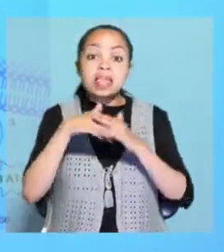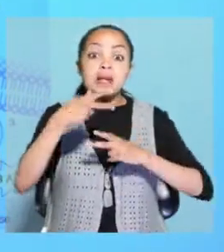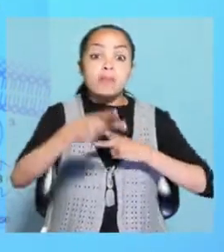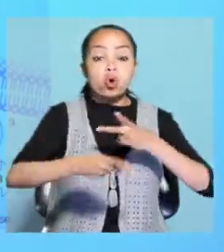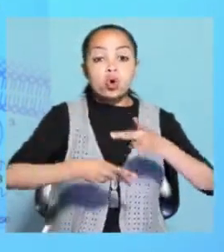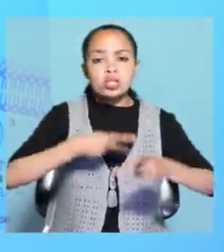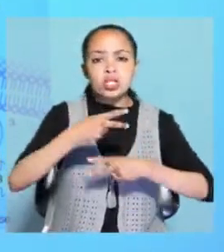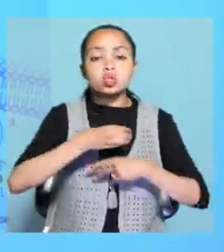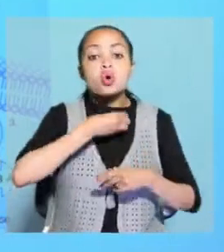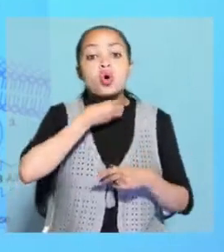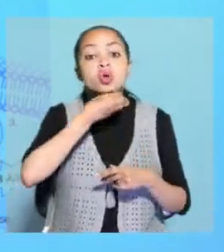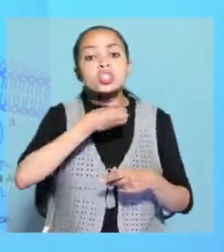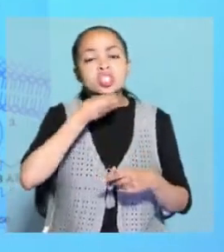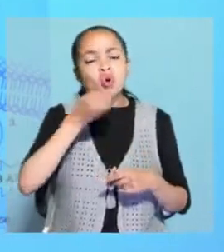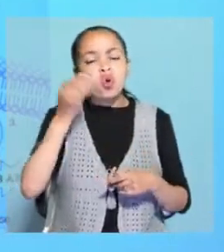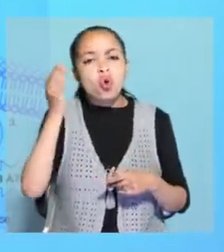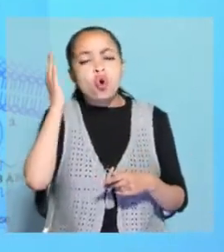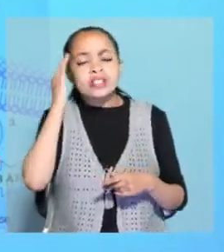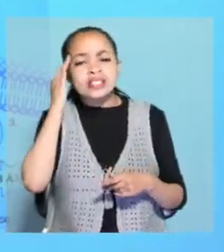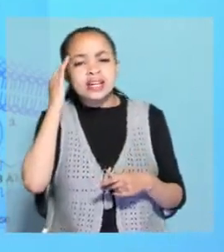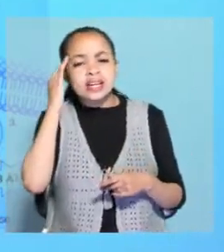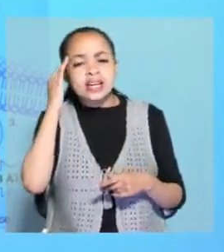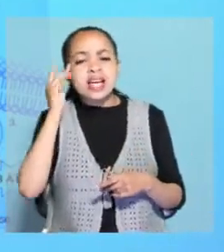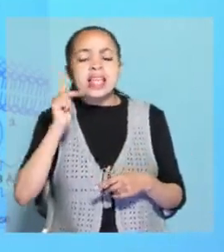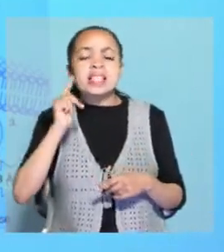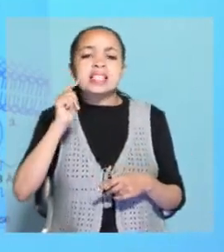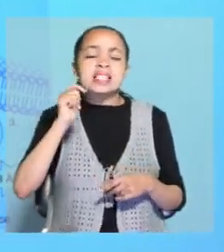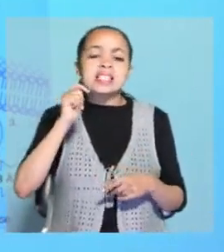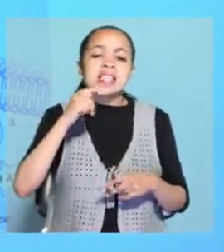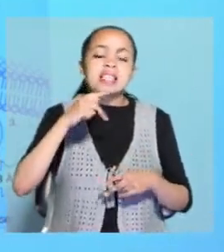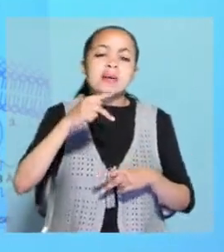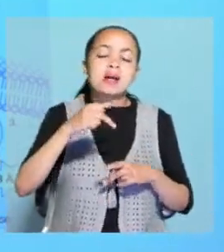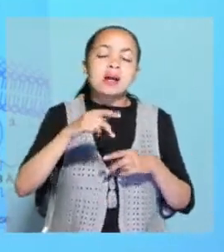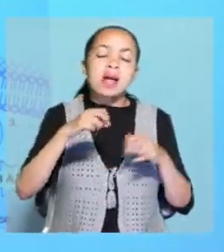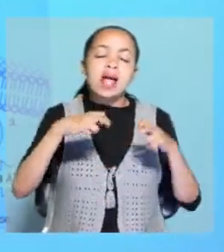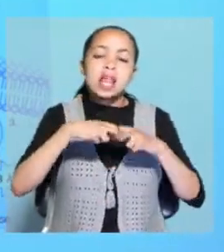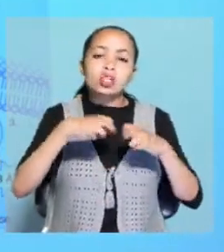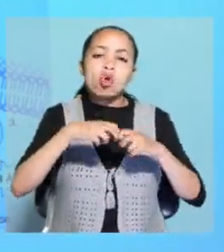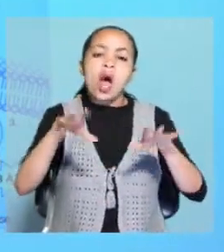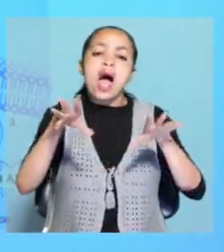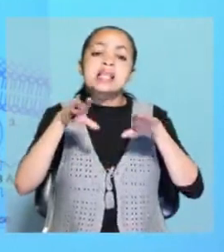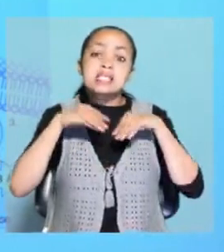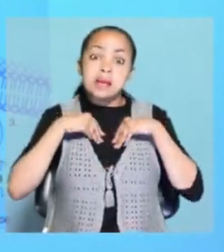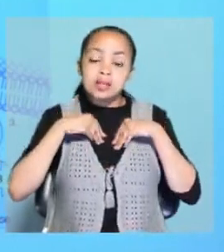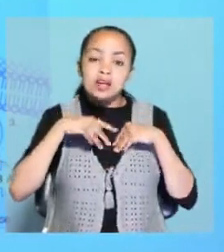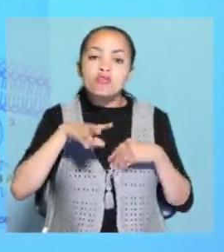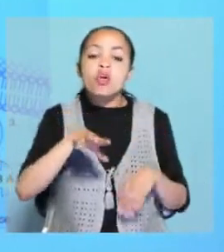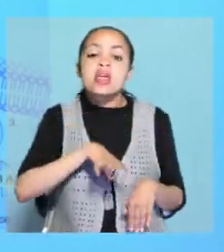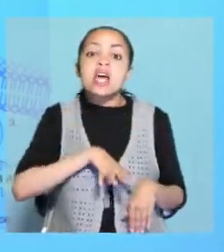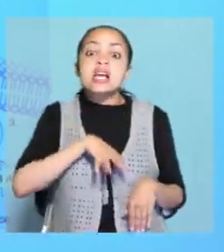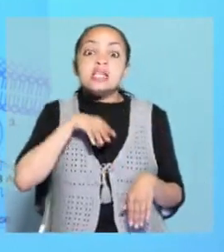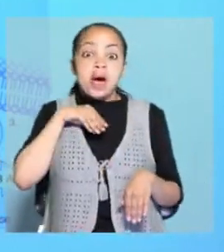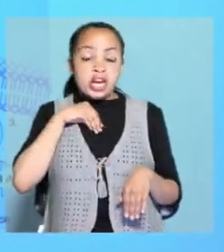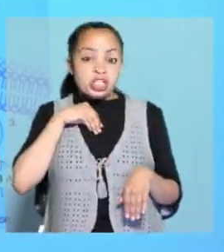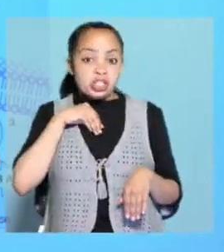process, oxygen is considered as a terminal electron acceptor of the respiration or that of the